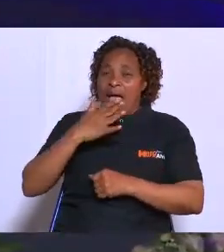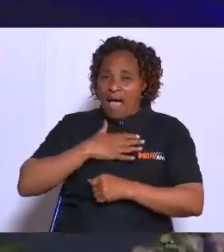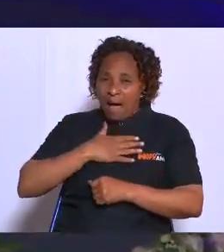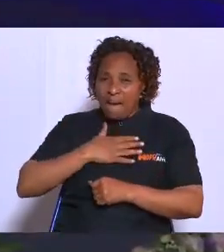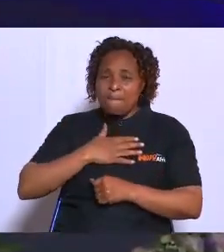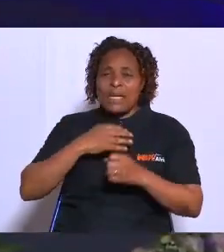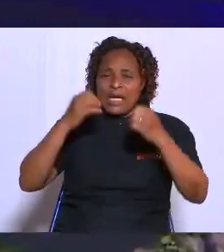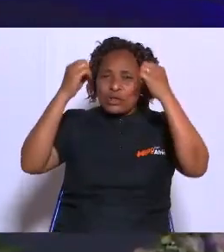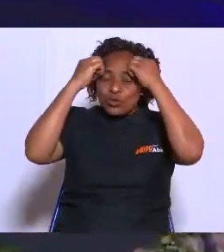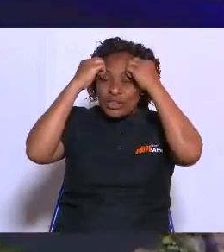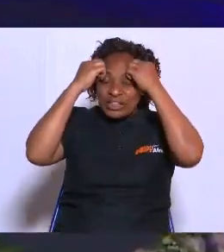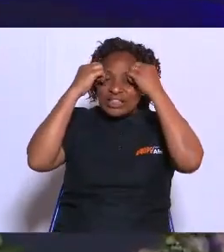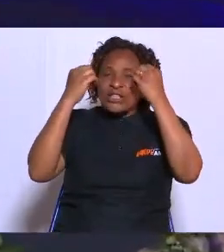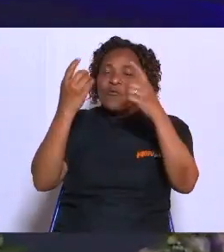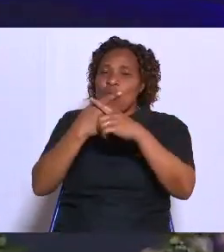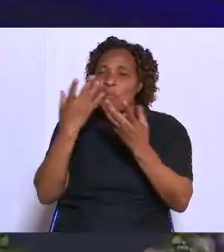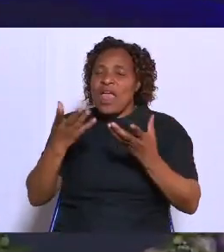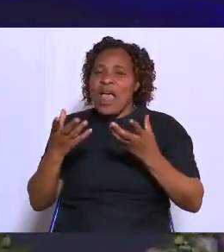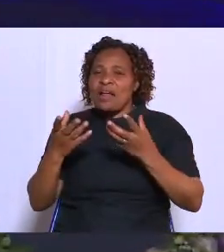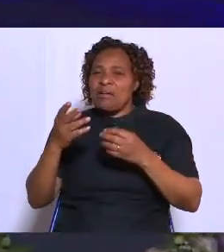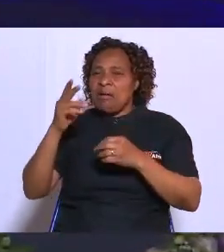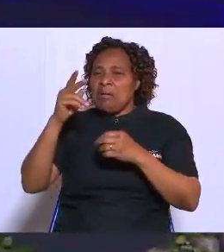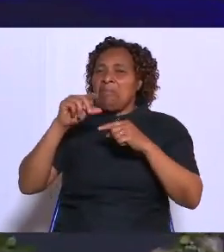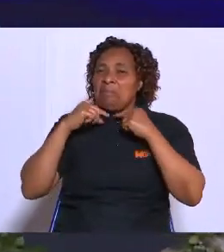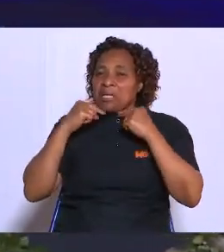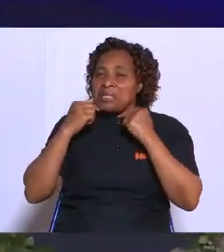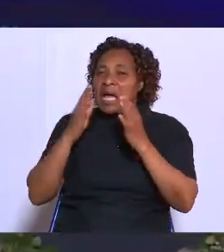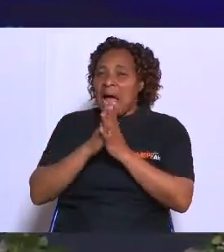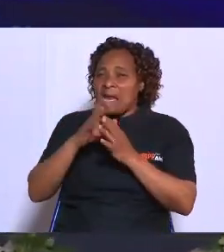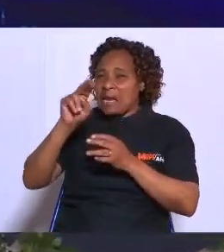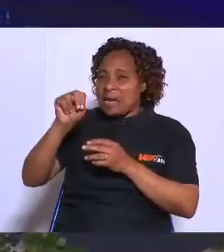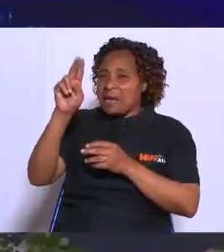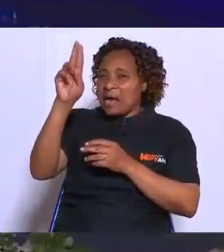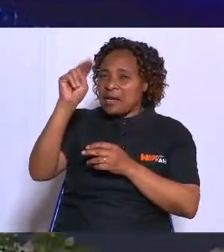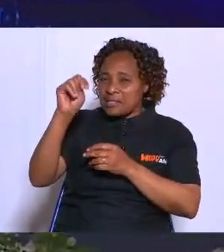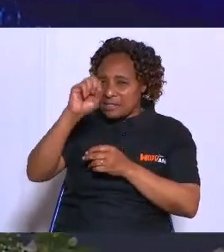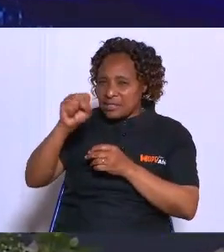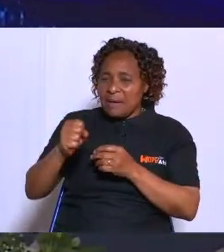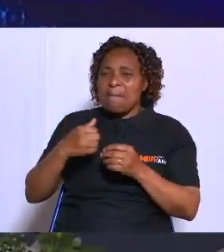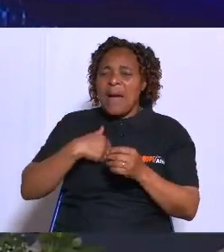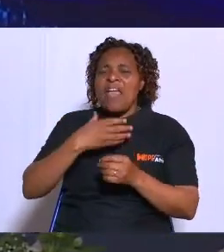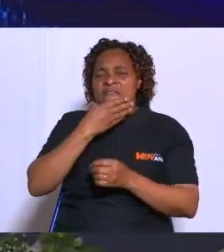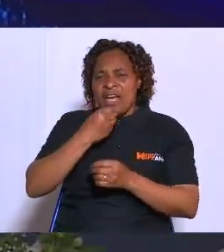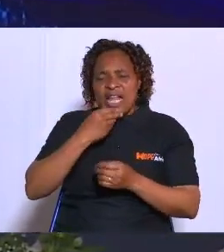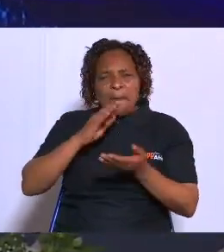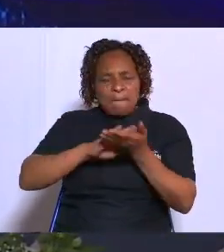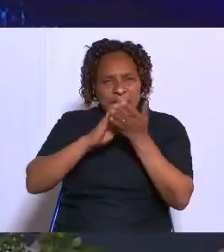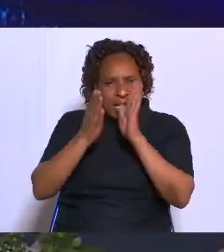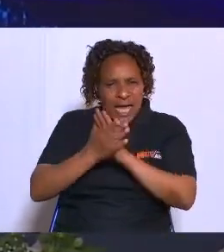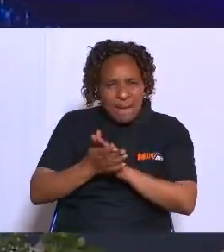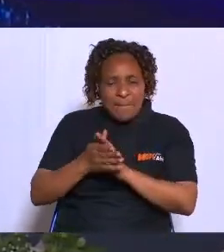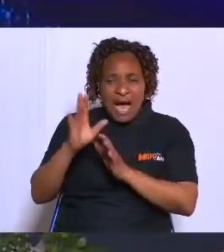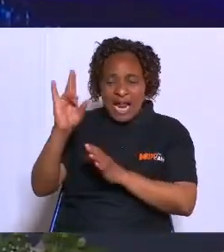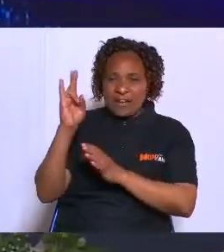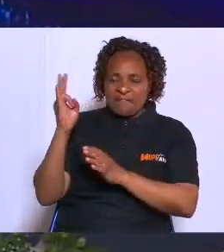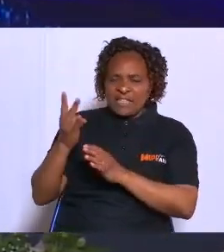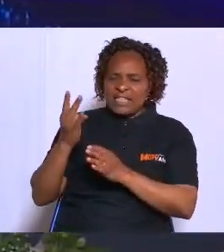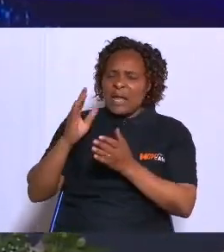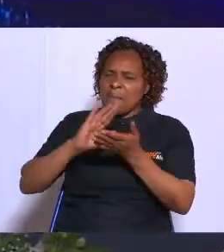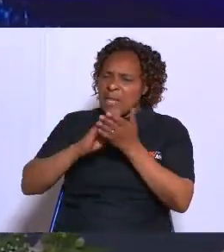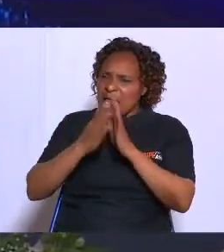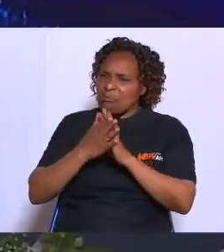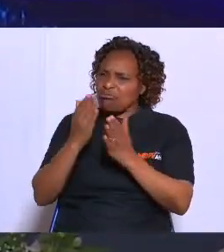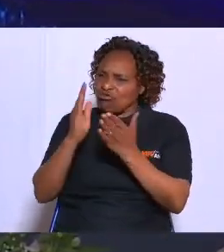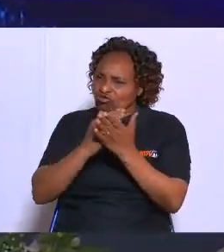was educated by the priests and the nuns my father became a Seventh-Day Adventist and he began sharing these